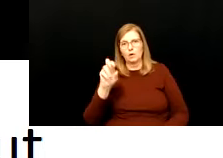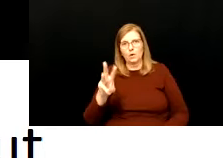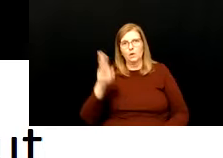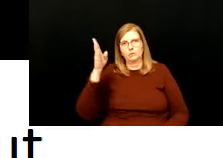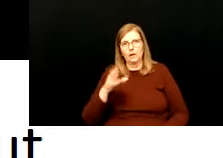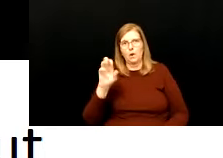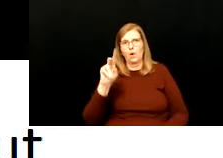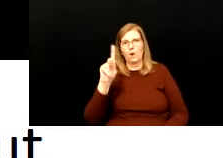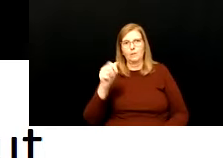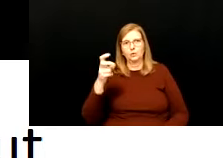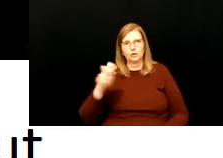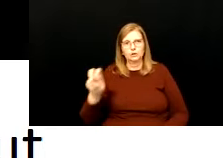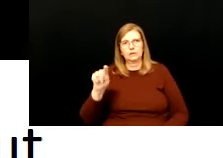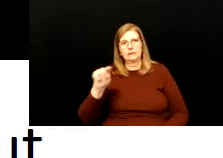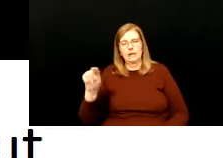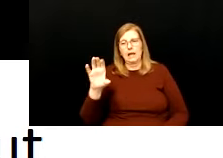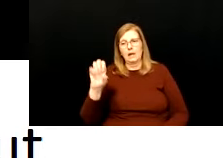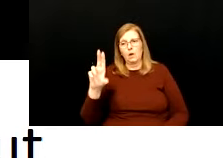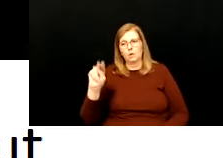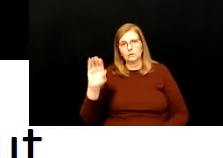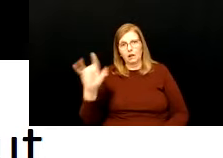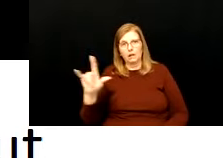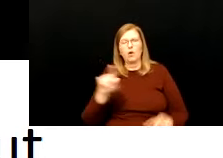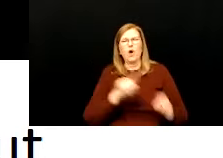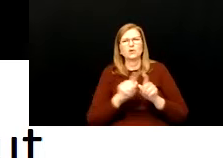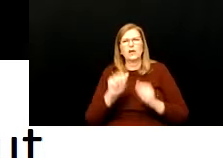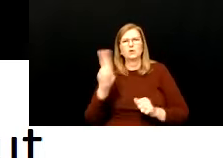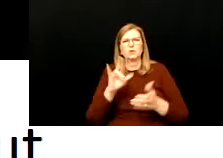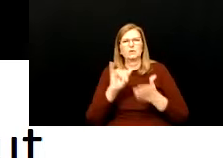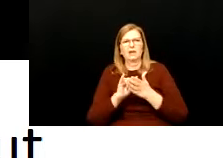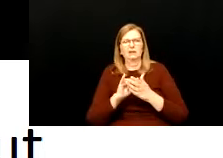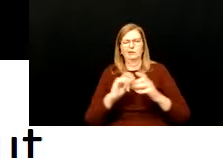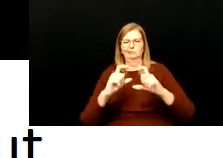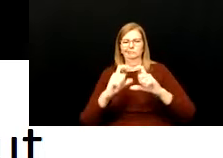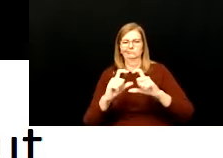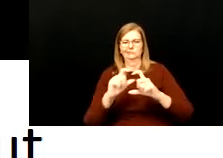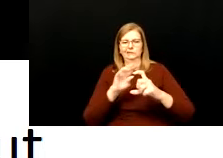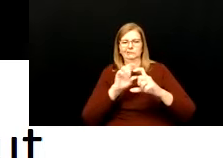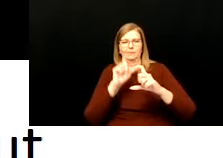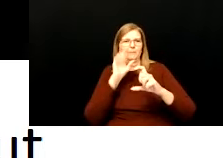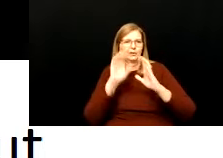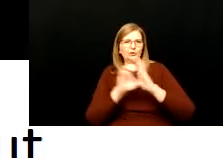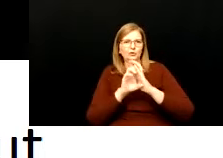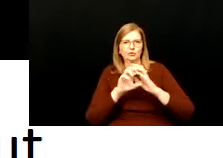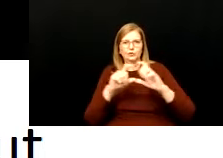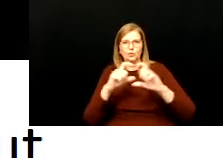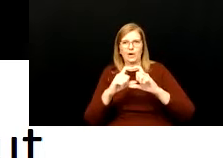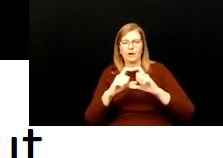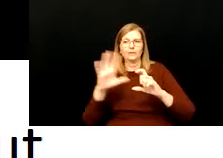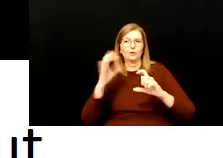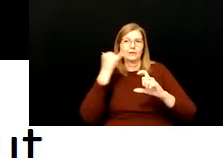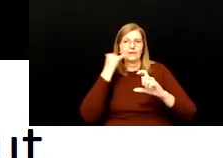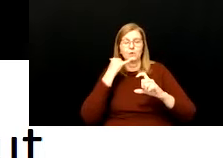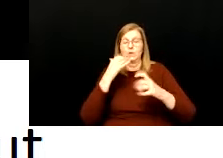partnerships/SARO/Oklahoma Transition-Council. You can also use that little icon with your telephone. Isn't technology amazing?